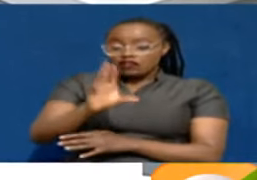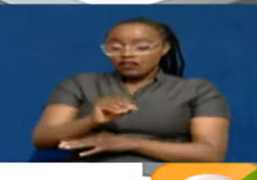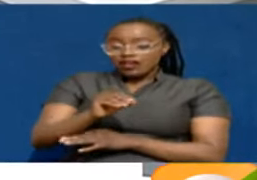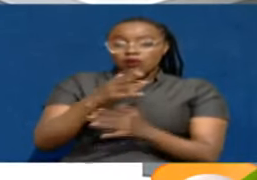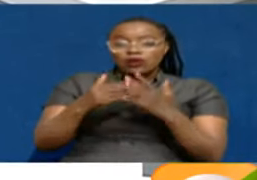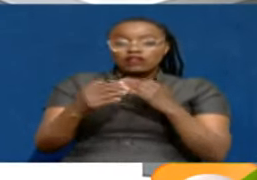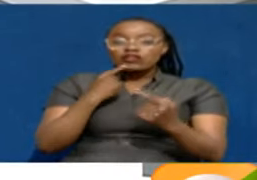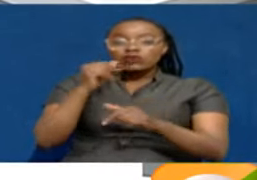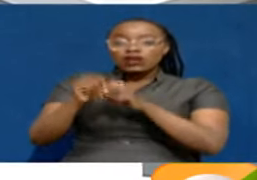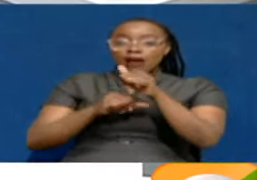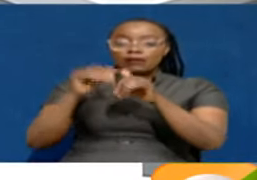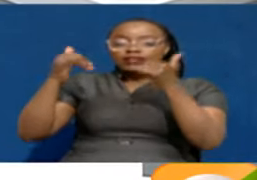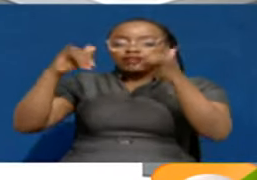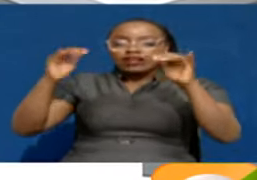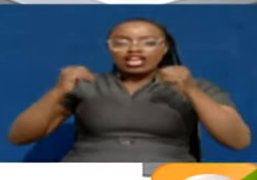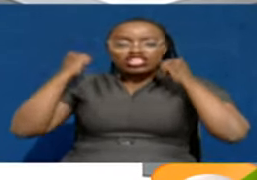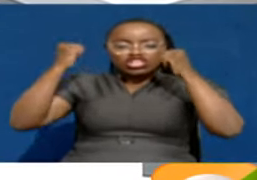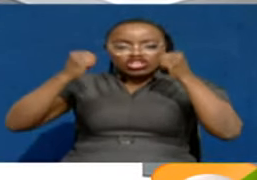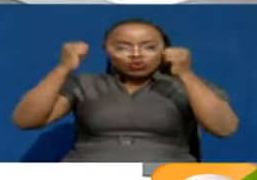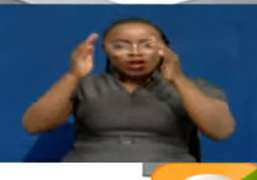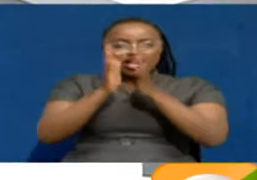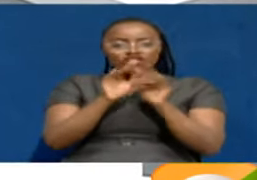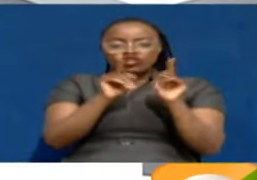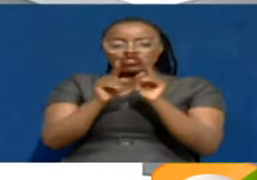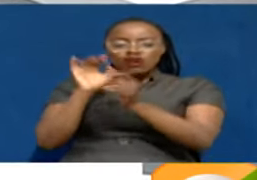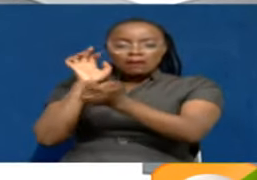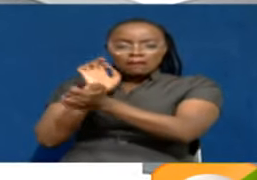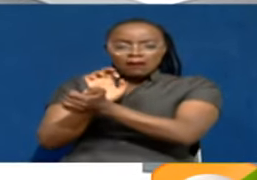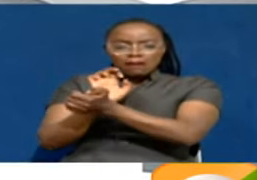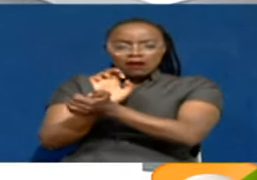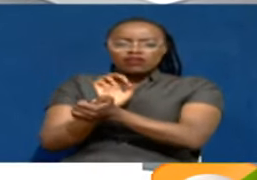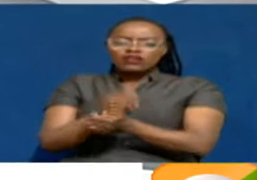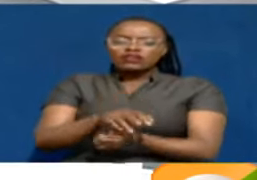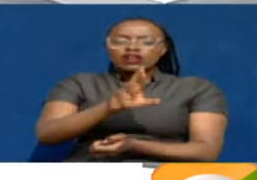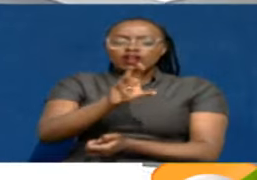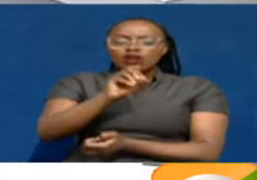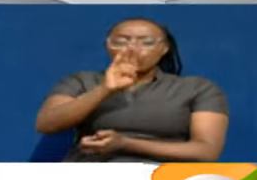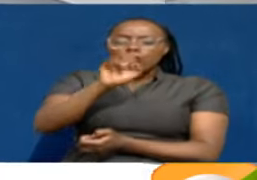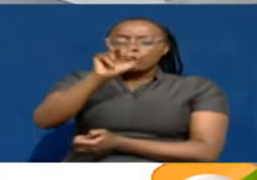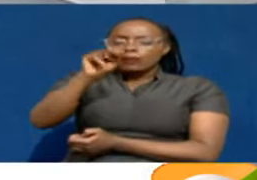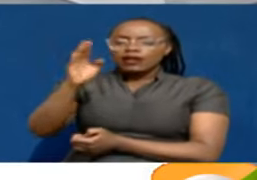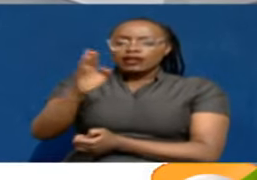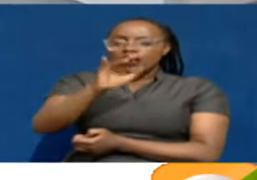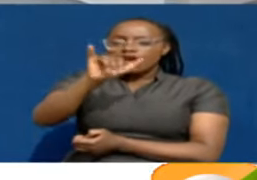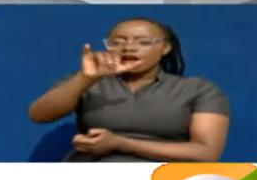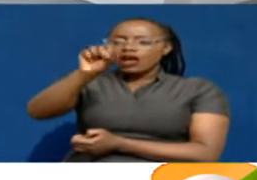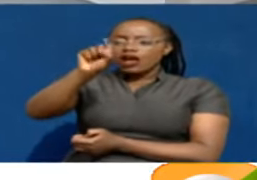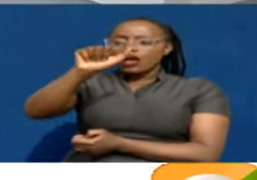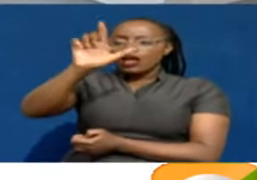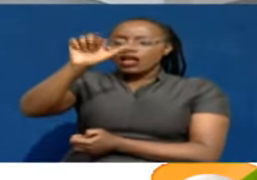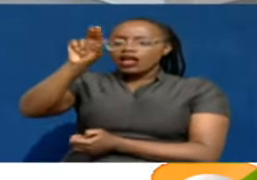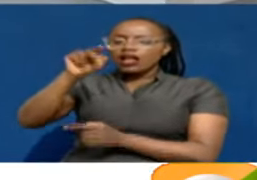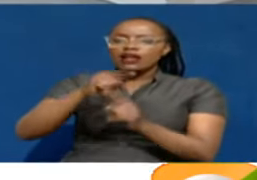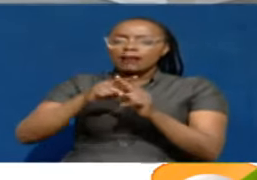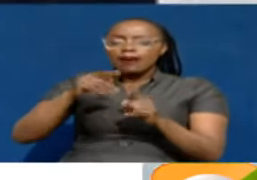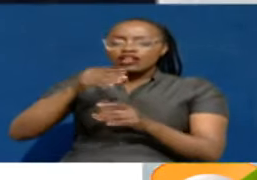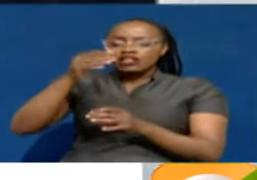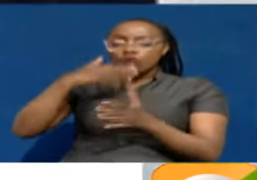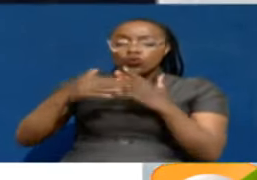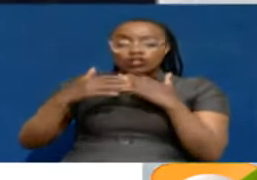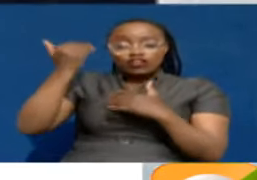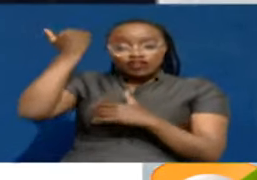what we talk about him being a liberation hero and having being jailed, I think, in Robben Island. Mm. But then you talk about what the judges said.